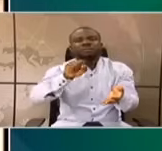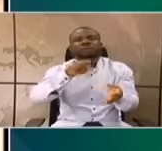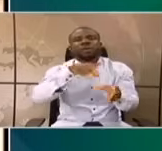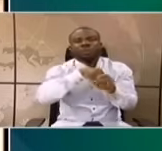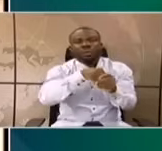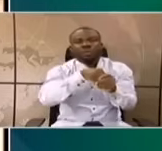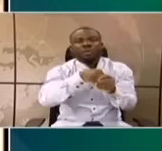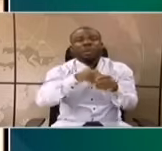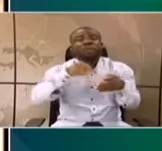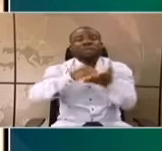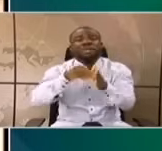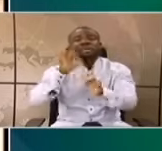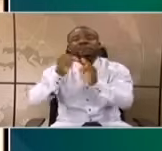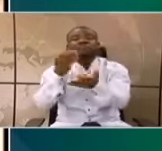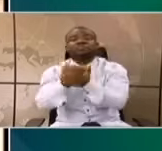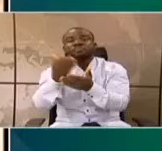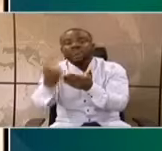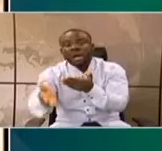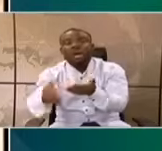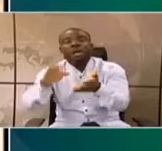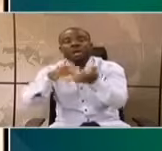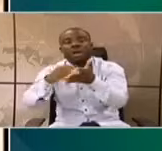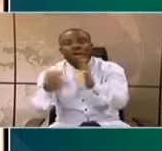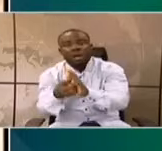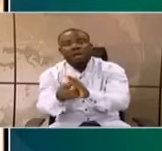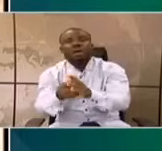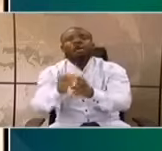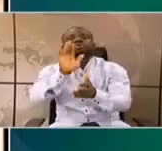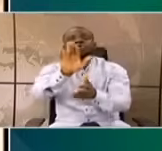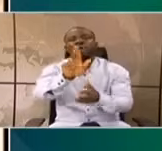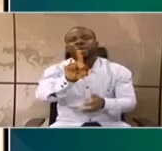be say we liver be say no say nya kuma yare.